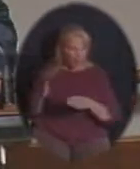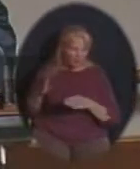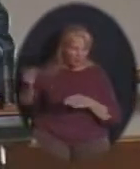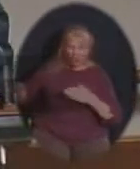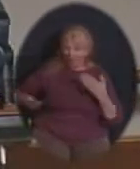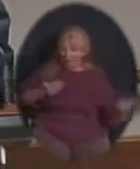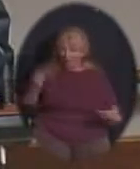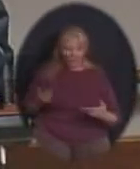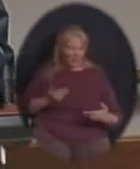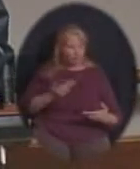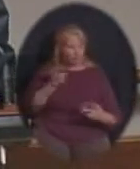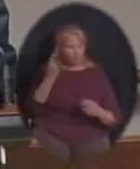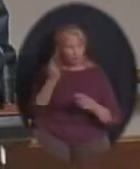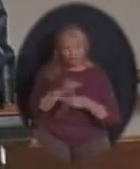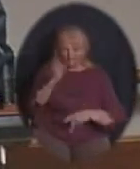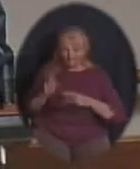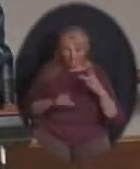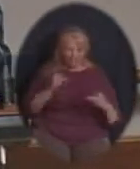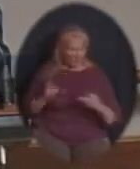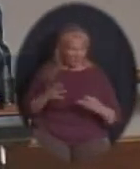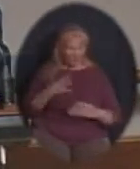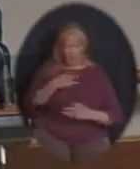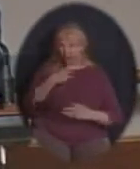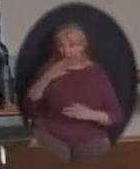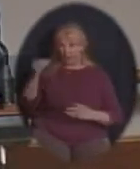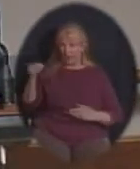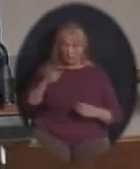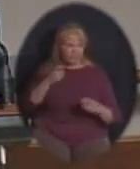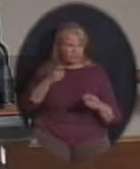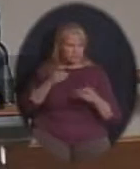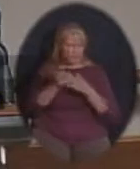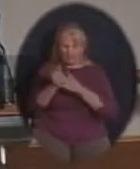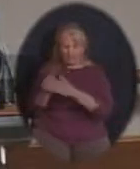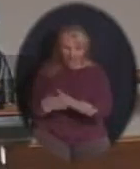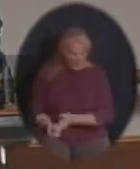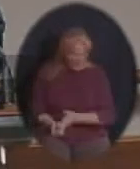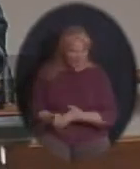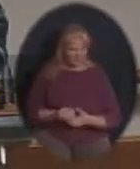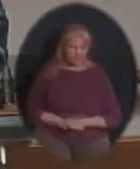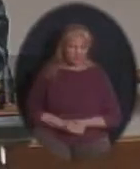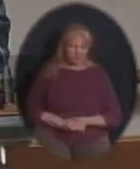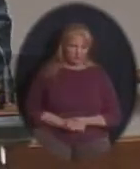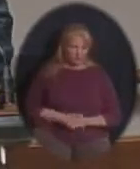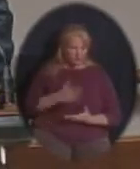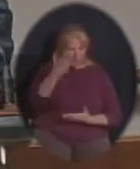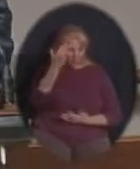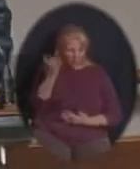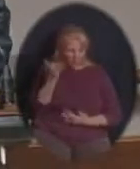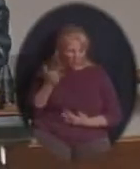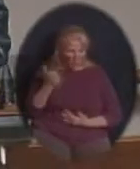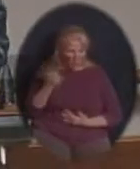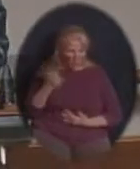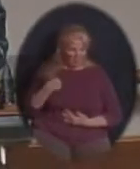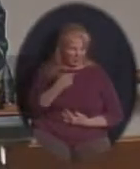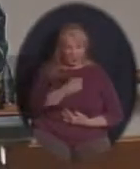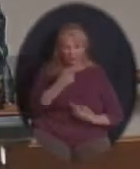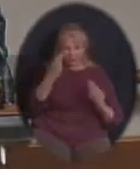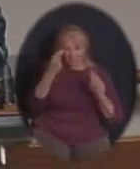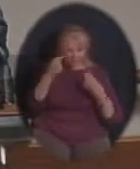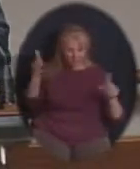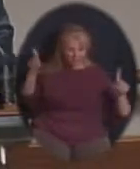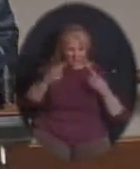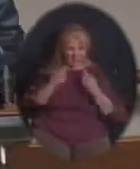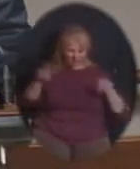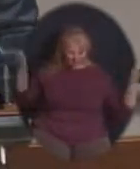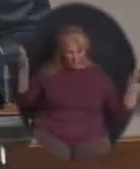and staff in our school district. It's because of their constant day-in and day-out focus that you are able to, after